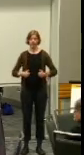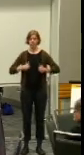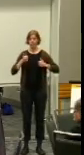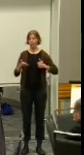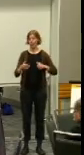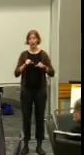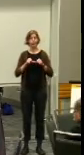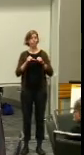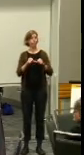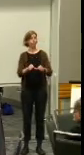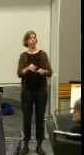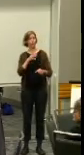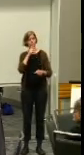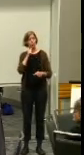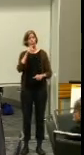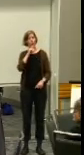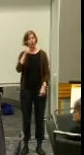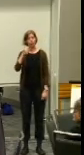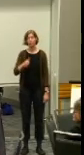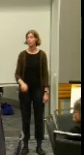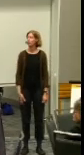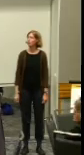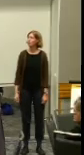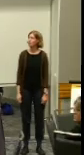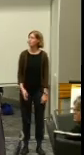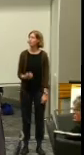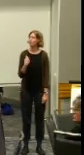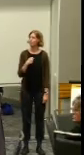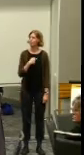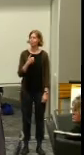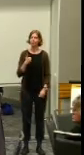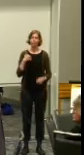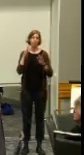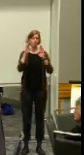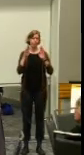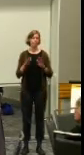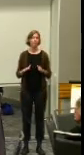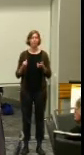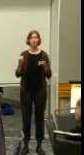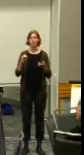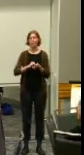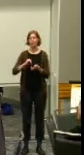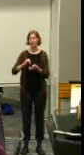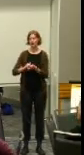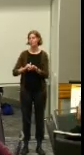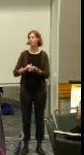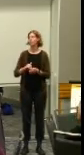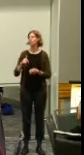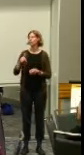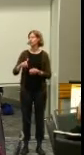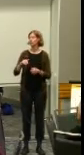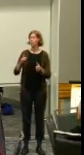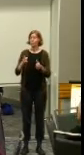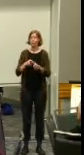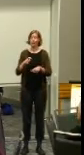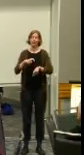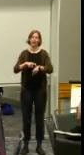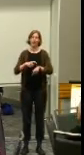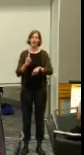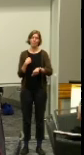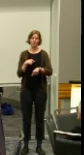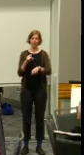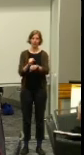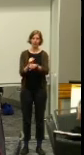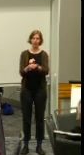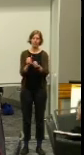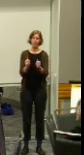And we've got some great partners. It's been a really interesting process for us. We've never been a housing developer before, still learning, working really closely with